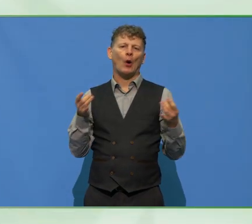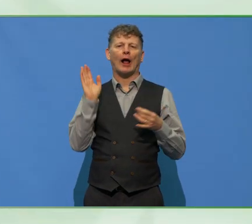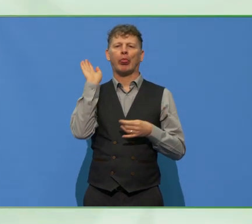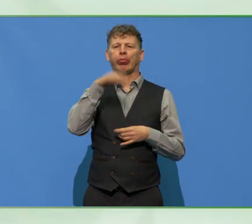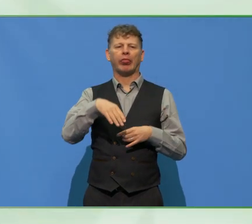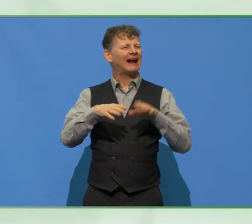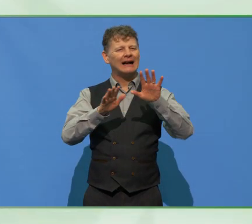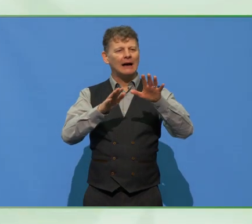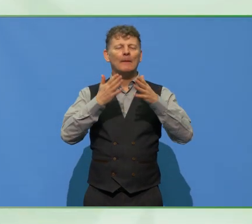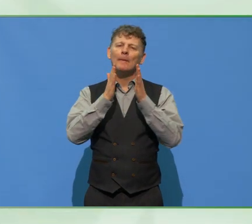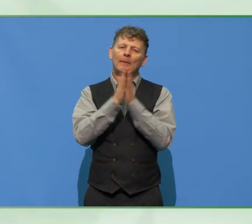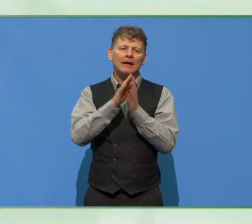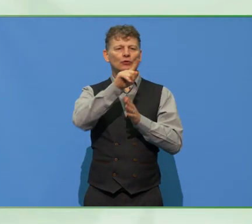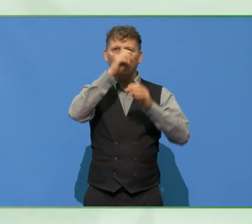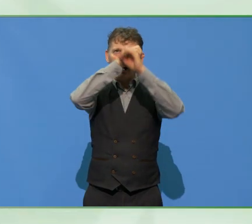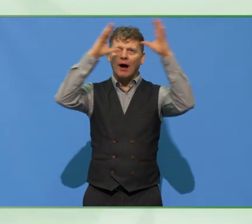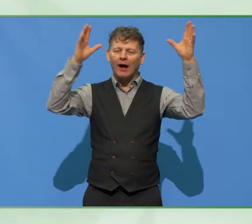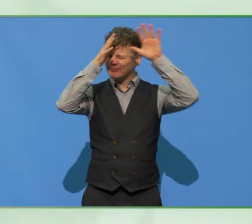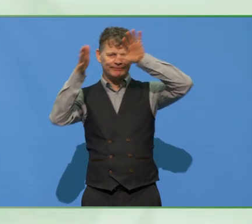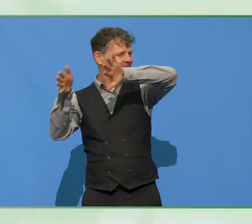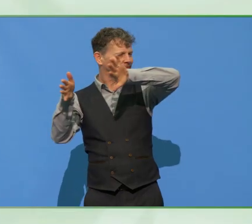bag and set it outside the door.